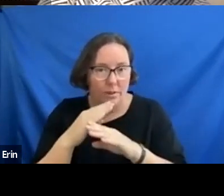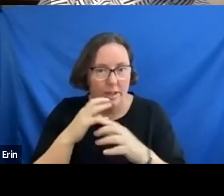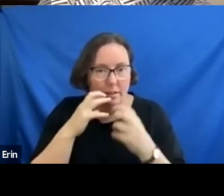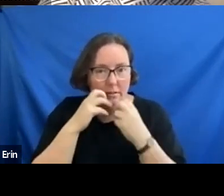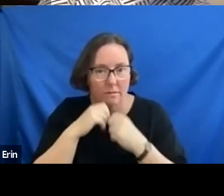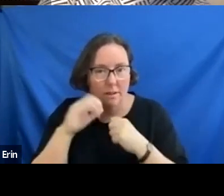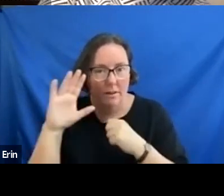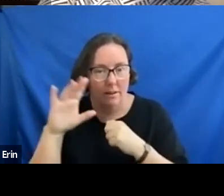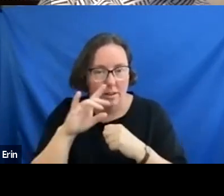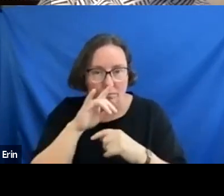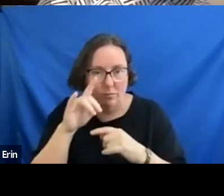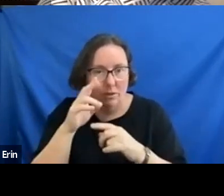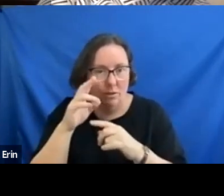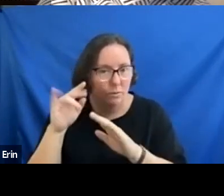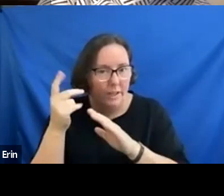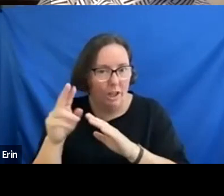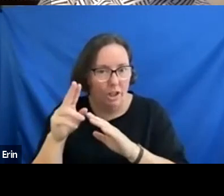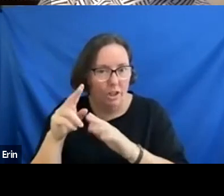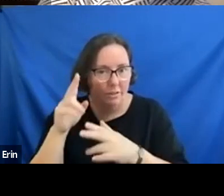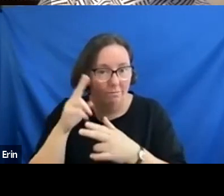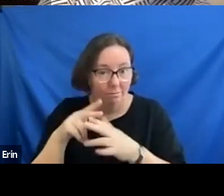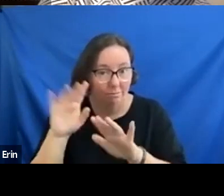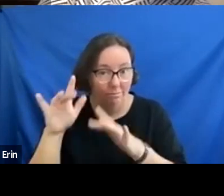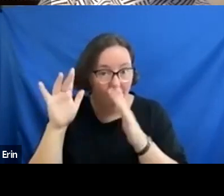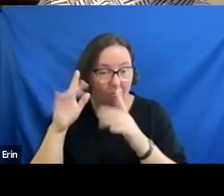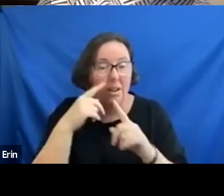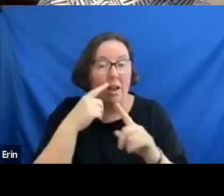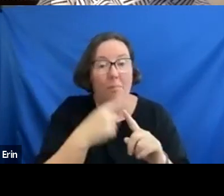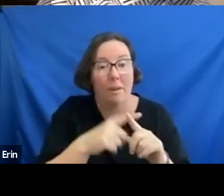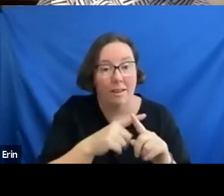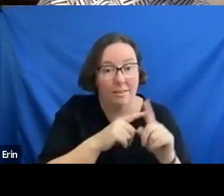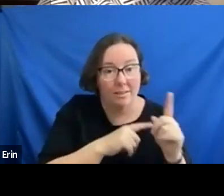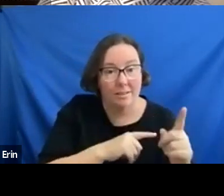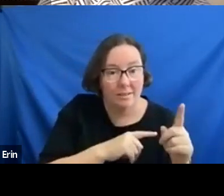schools, rigor, and also